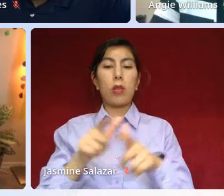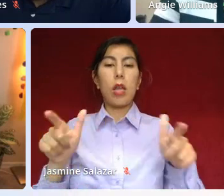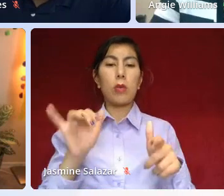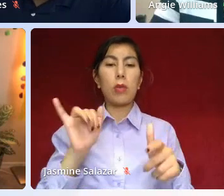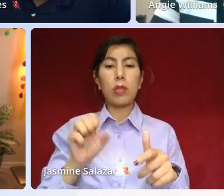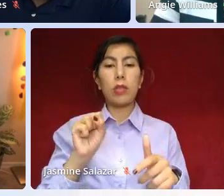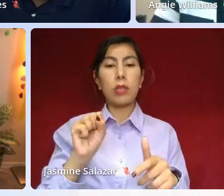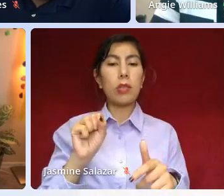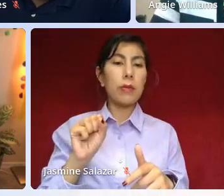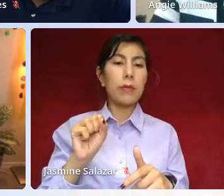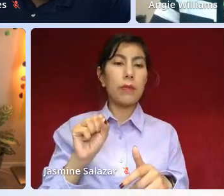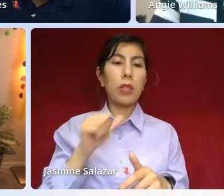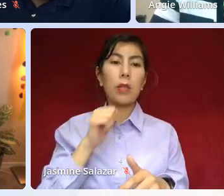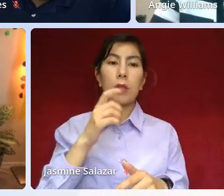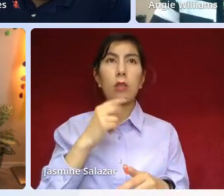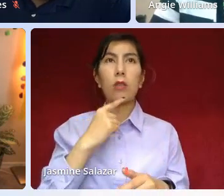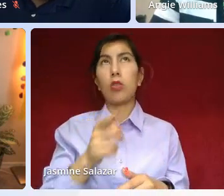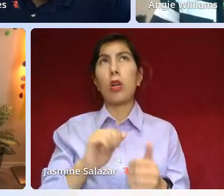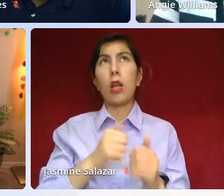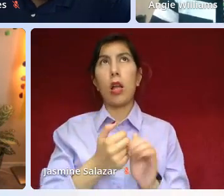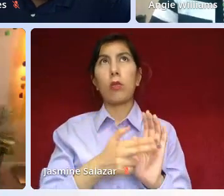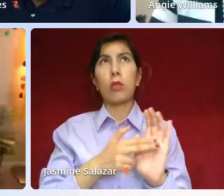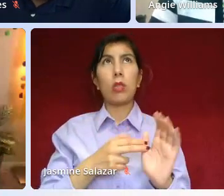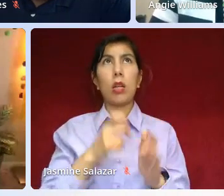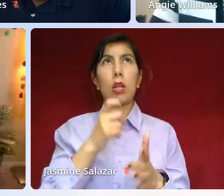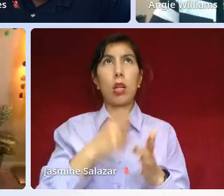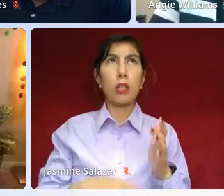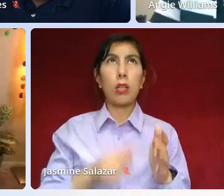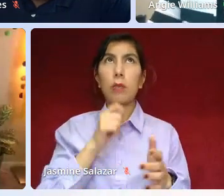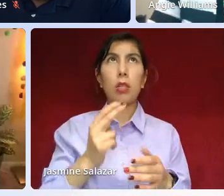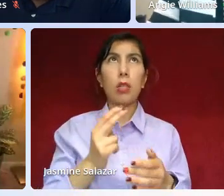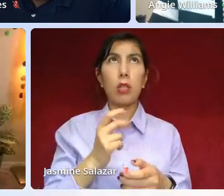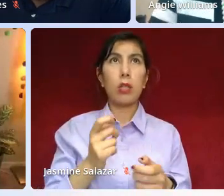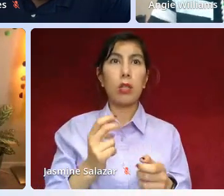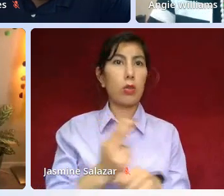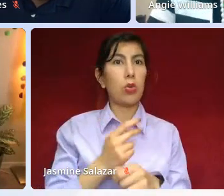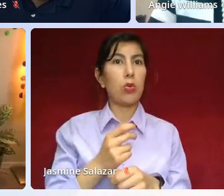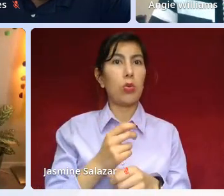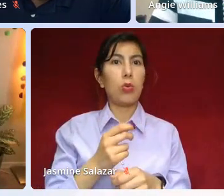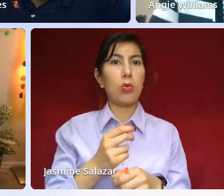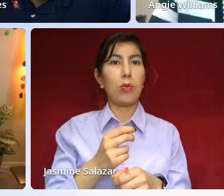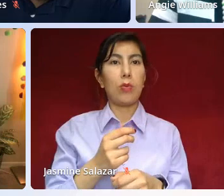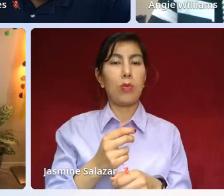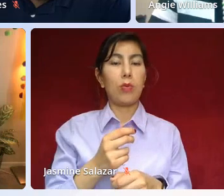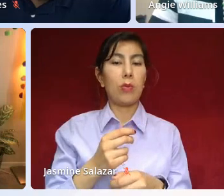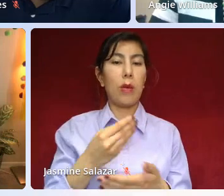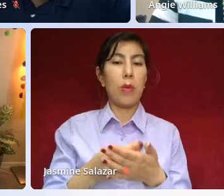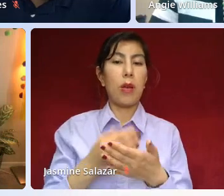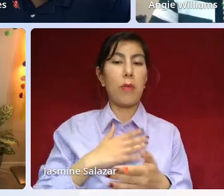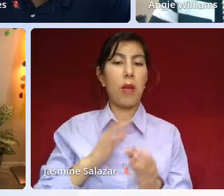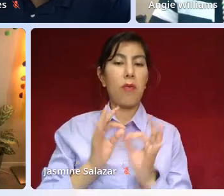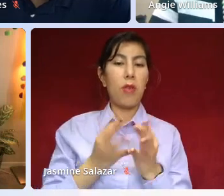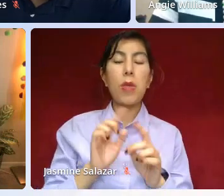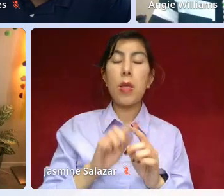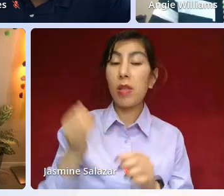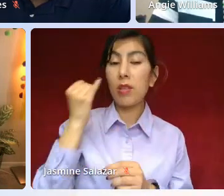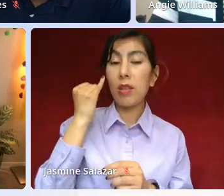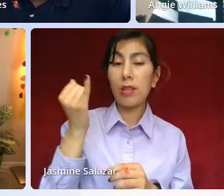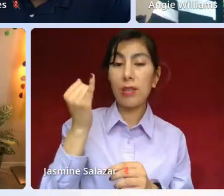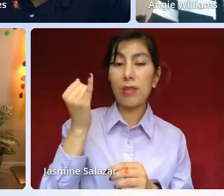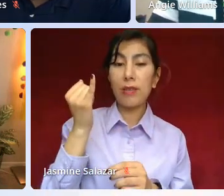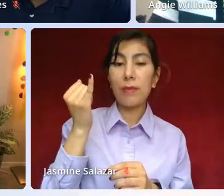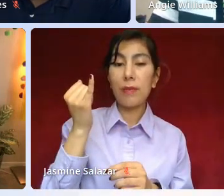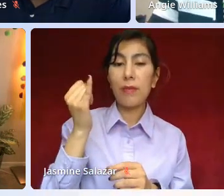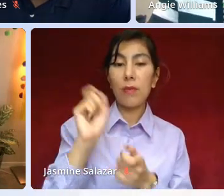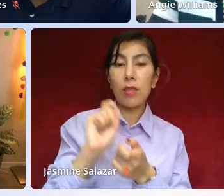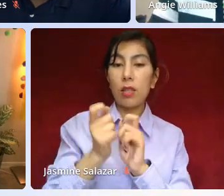don't know how much signs cost because I'm not allowed to use any money in our family. But the idea that the change of